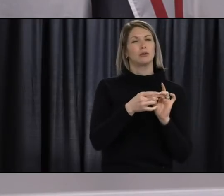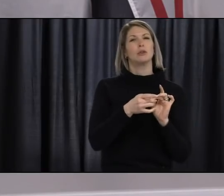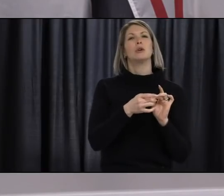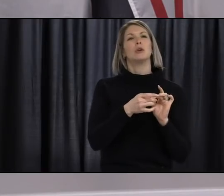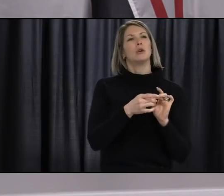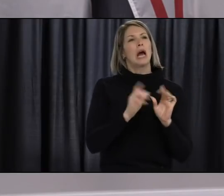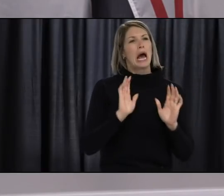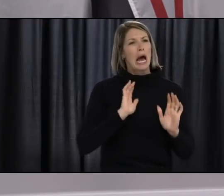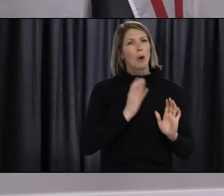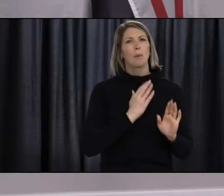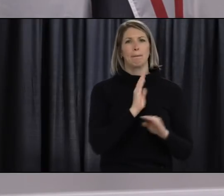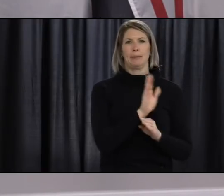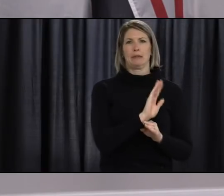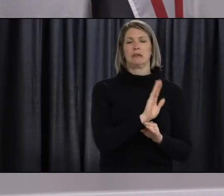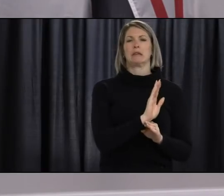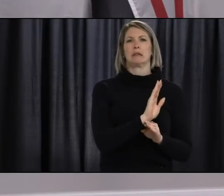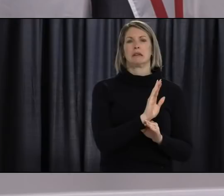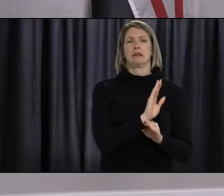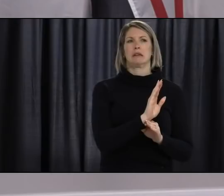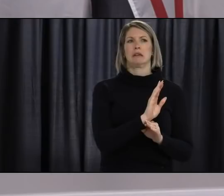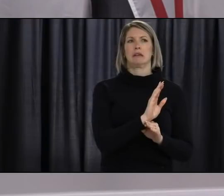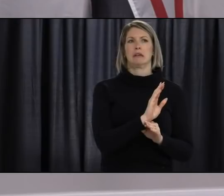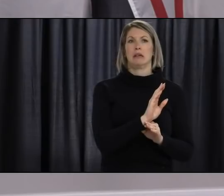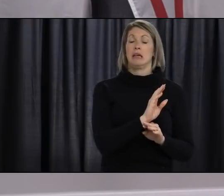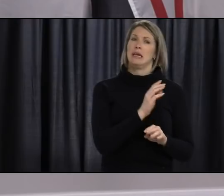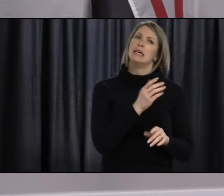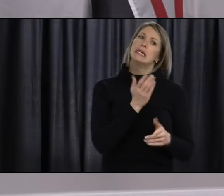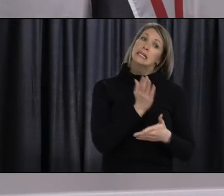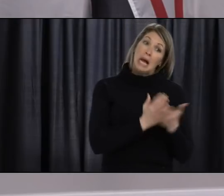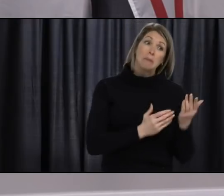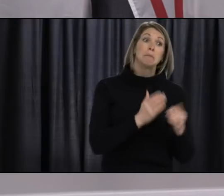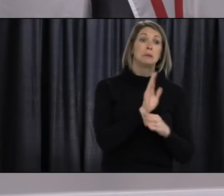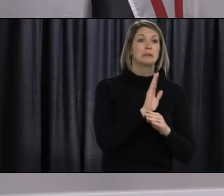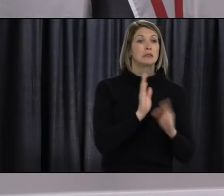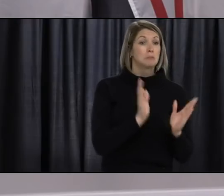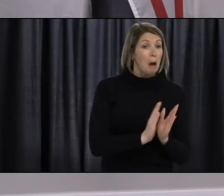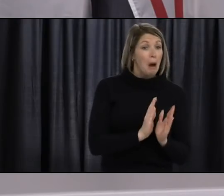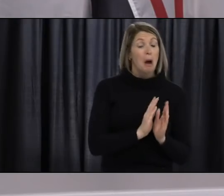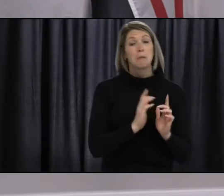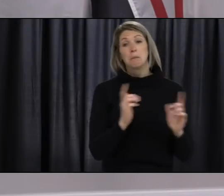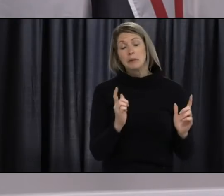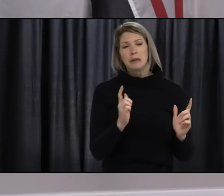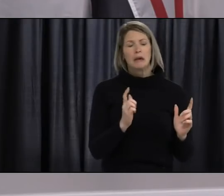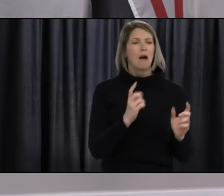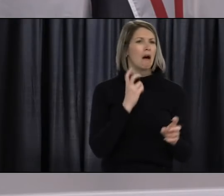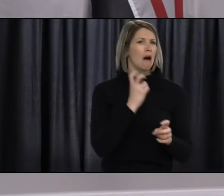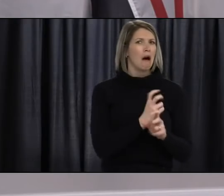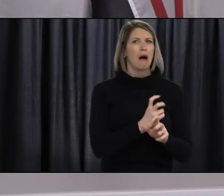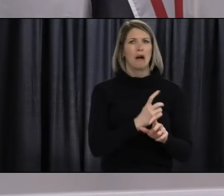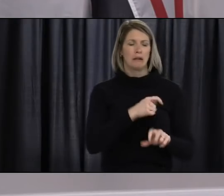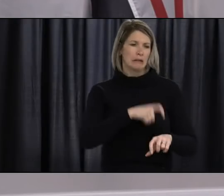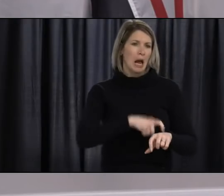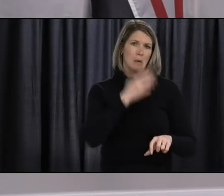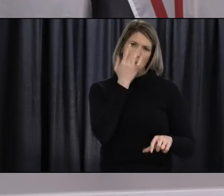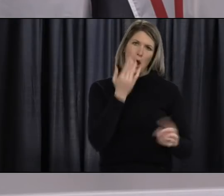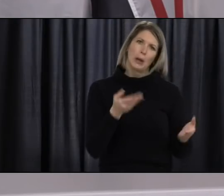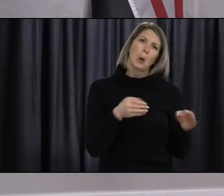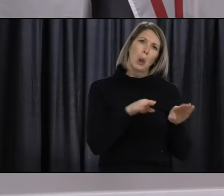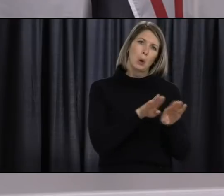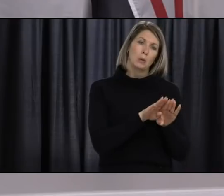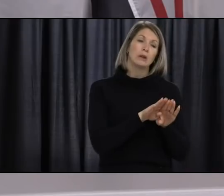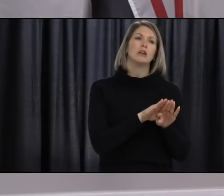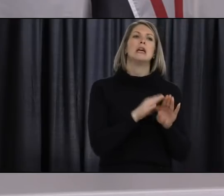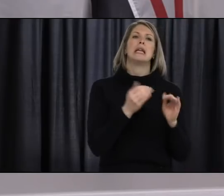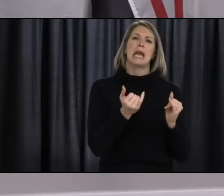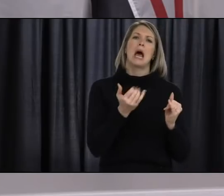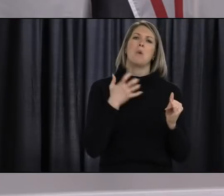our communities that are having a big impact and find it difficult today. So one of the measures that he announced today was to help business owners. And of course,